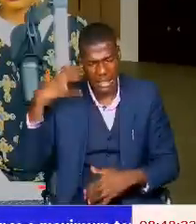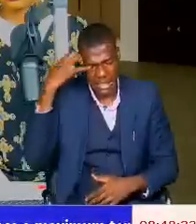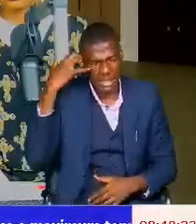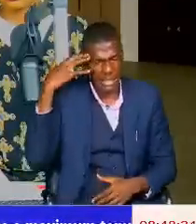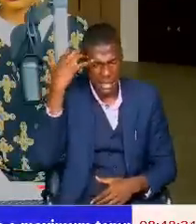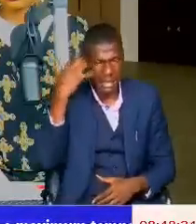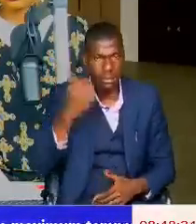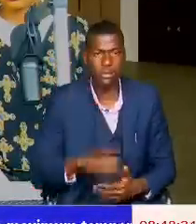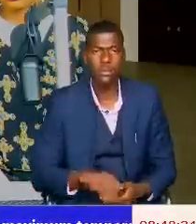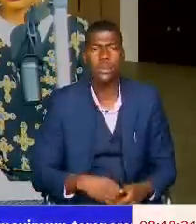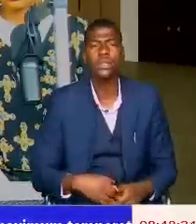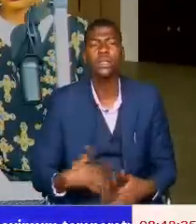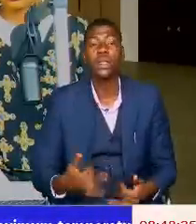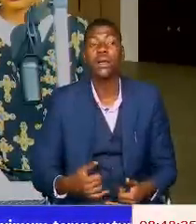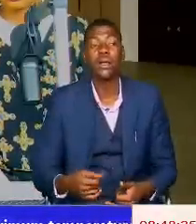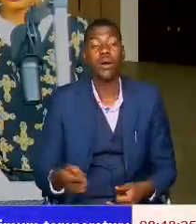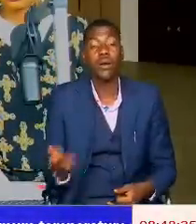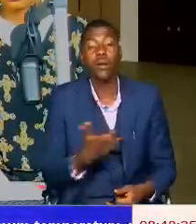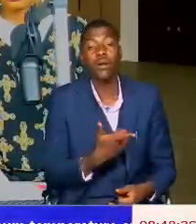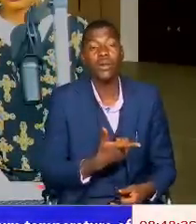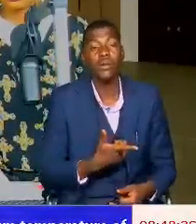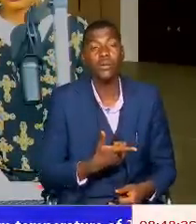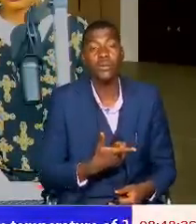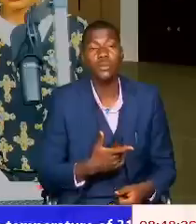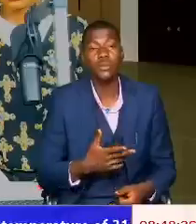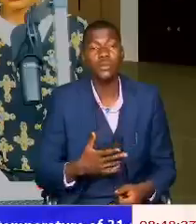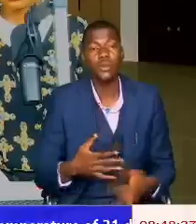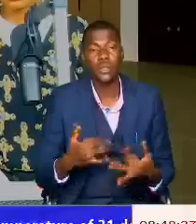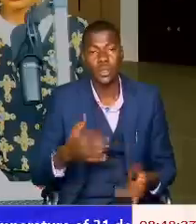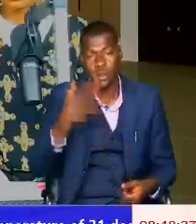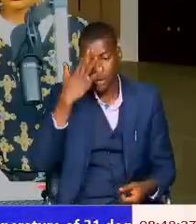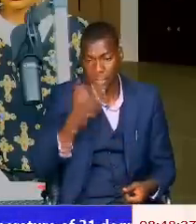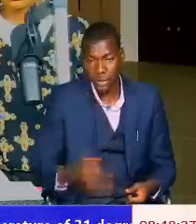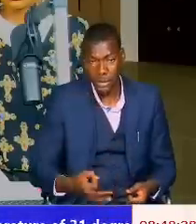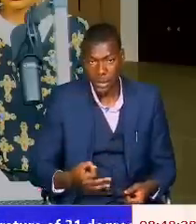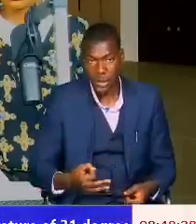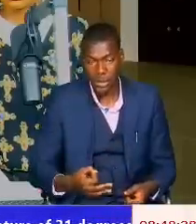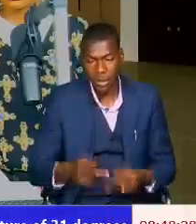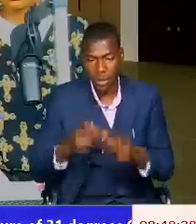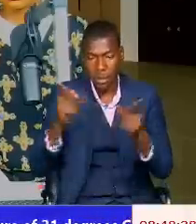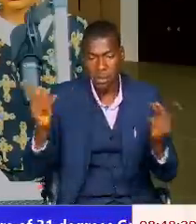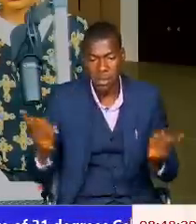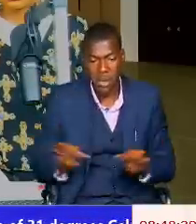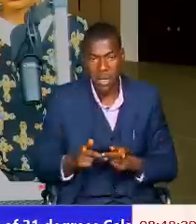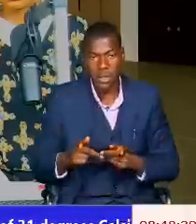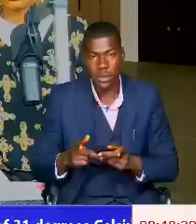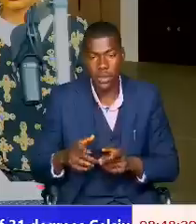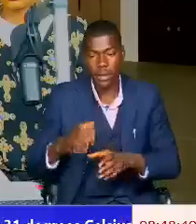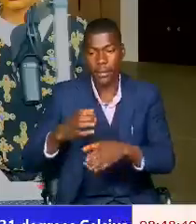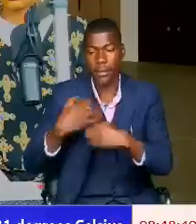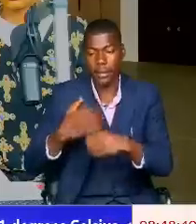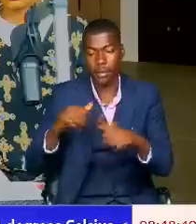Not be anybody tell them to assemble one recreation and rehabilitation center for